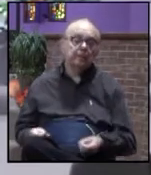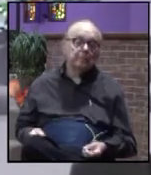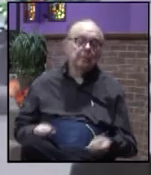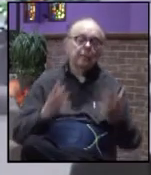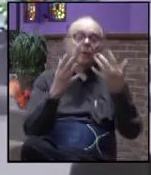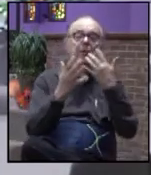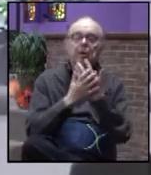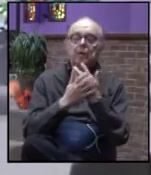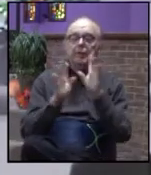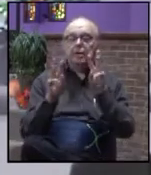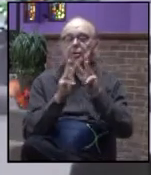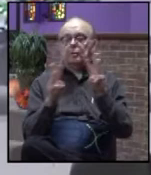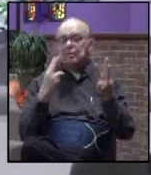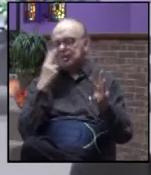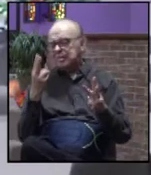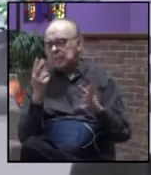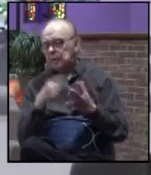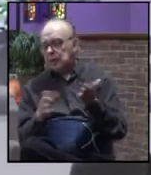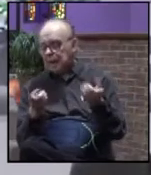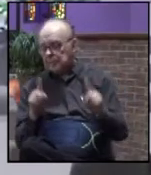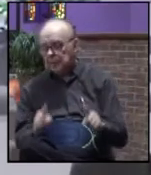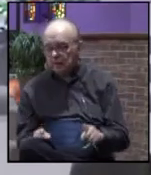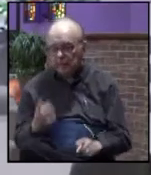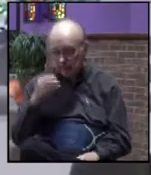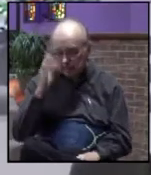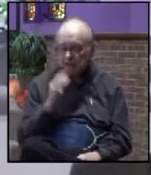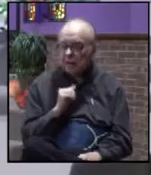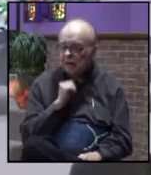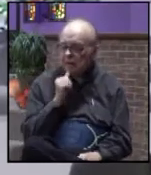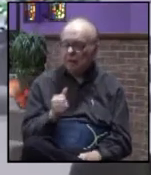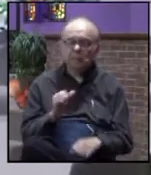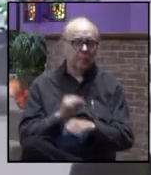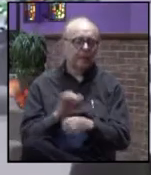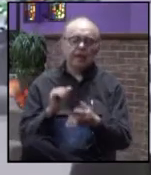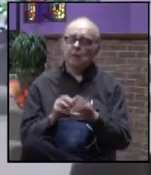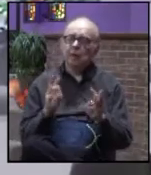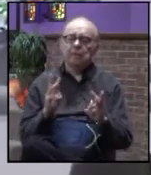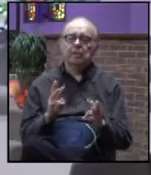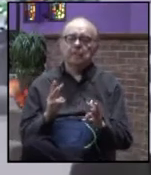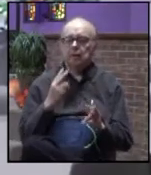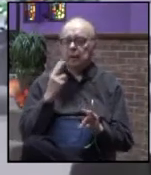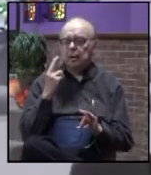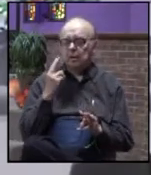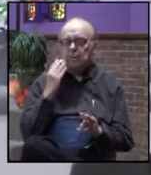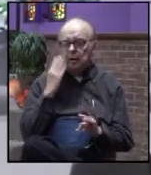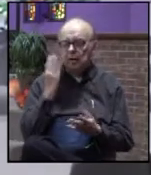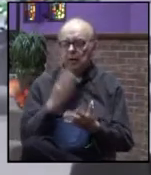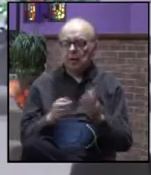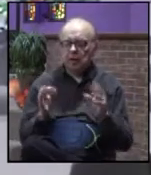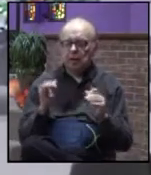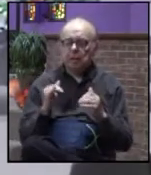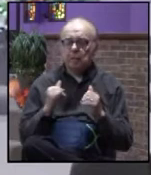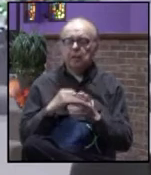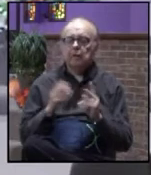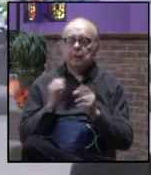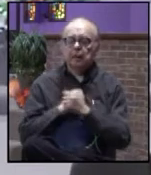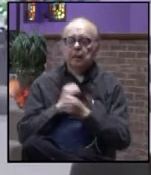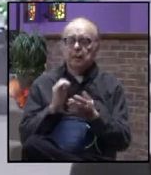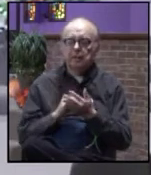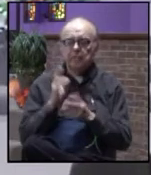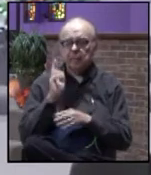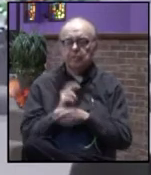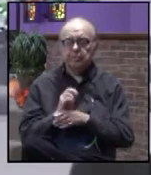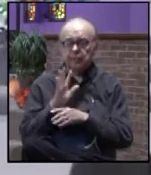and see where it sticks. God doesn't work that way. I know some people really love that because they can use